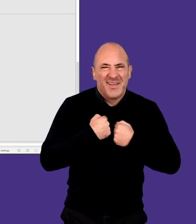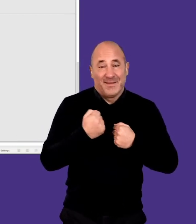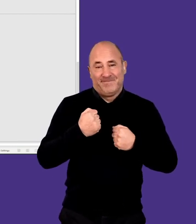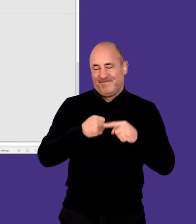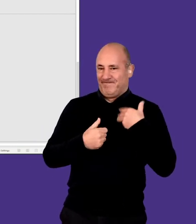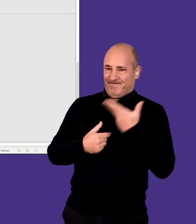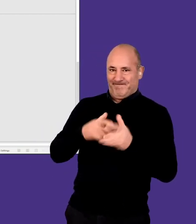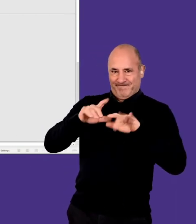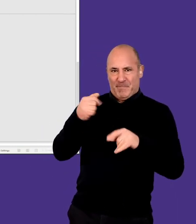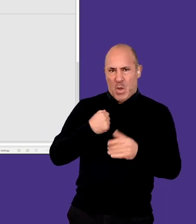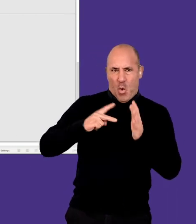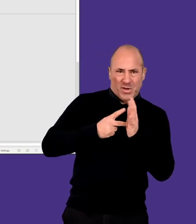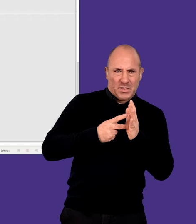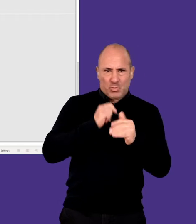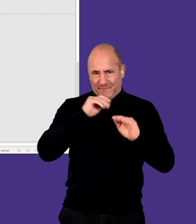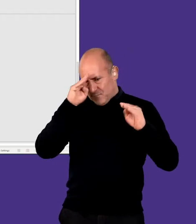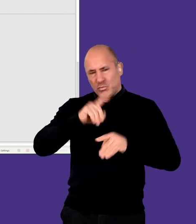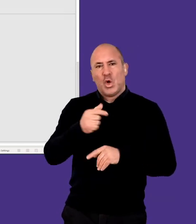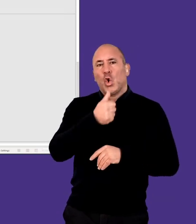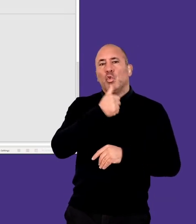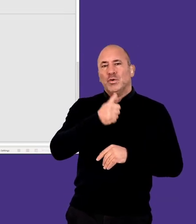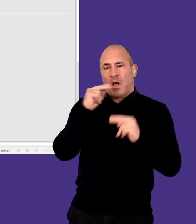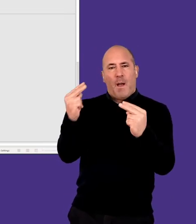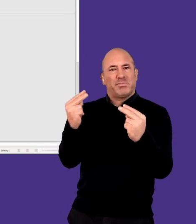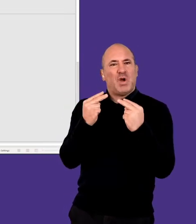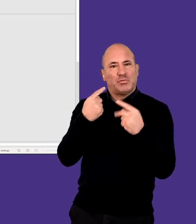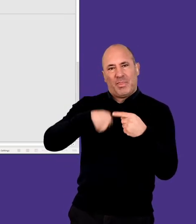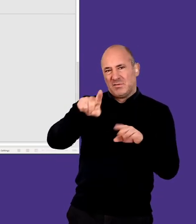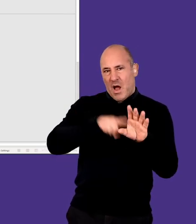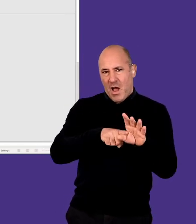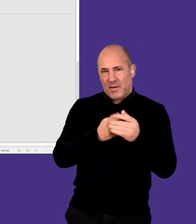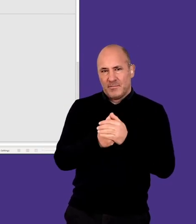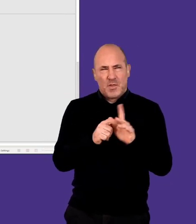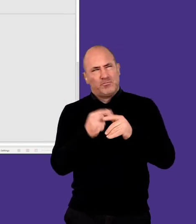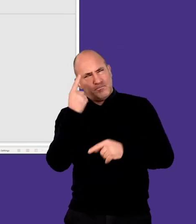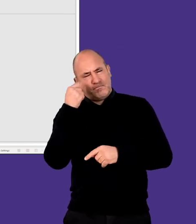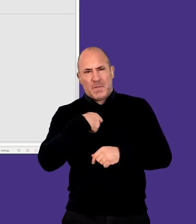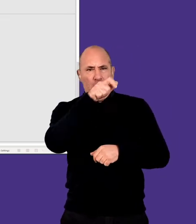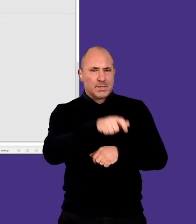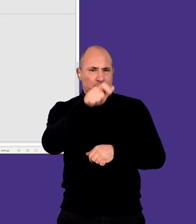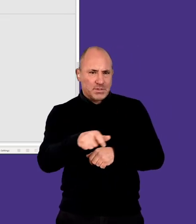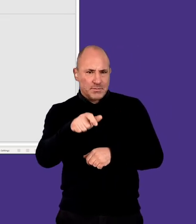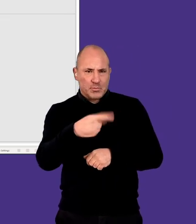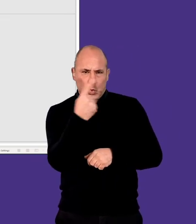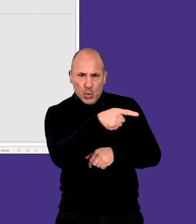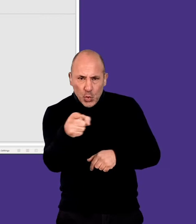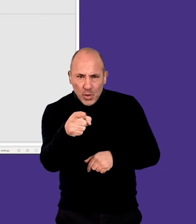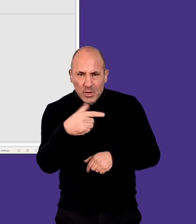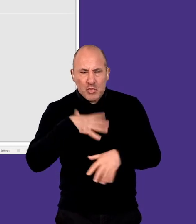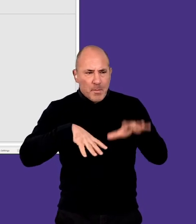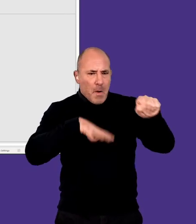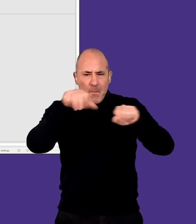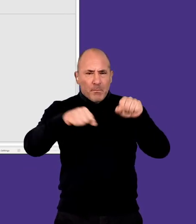my organisation is going to focus on user perception this year, thinking about our customers, who they are and who we want to reach.